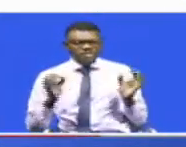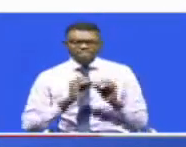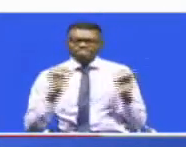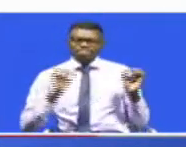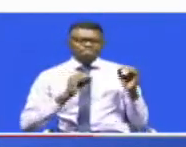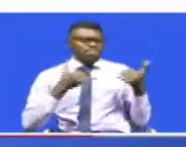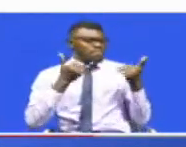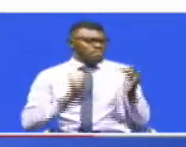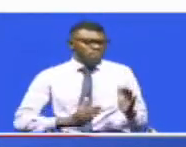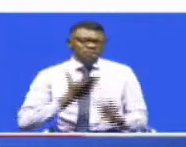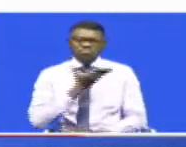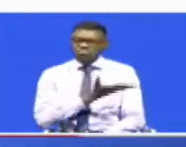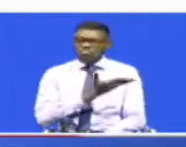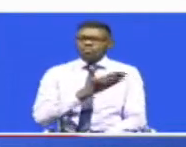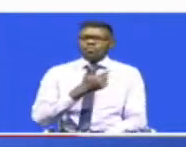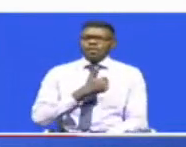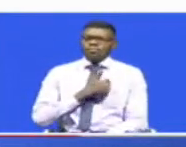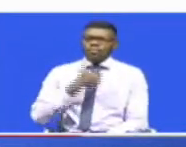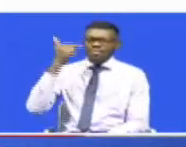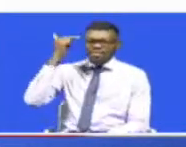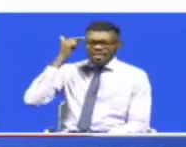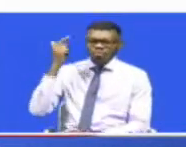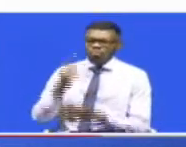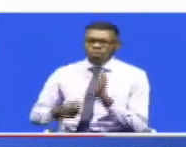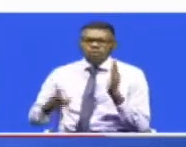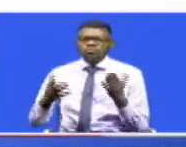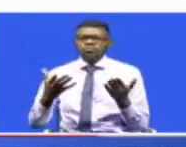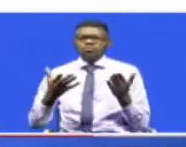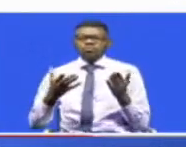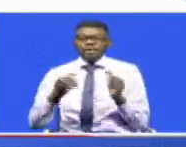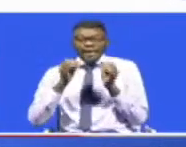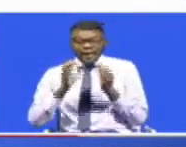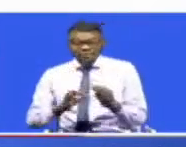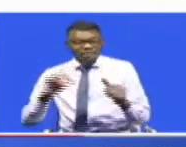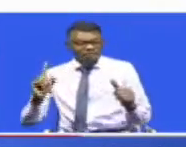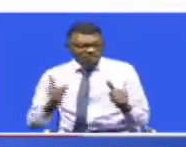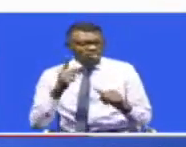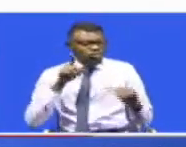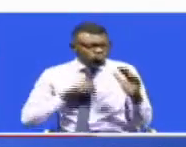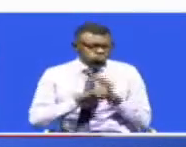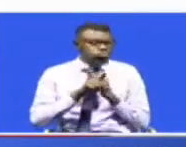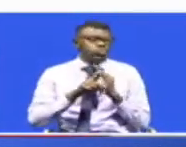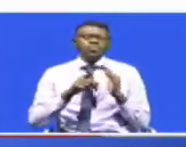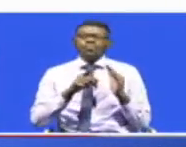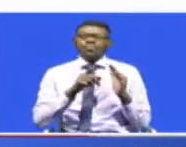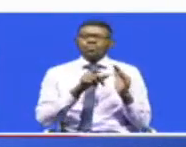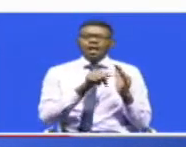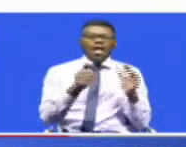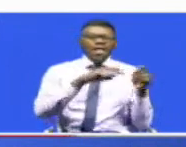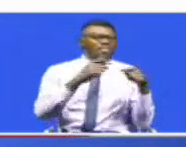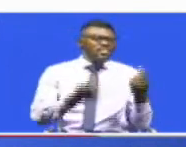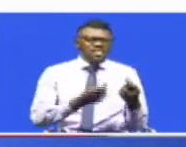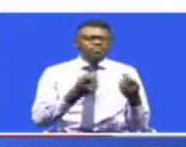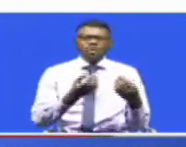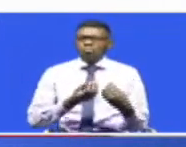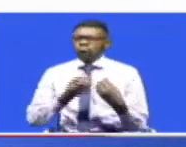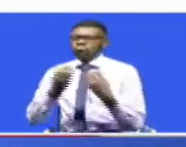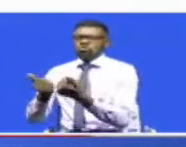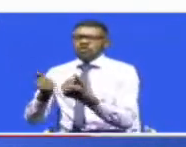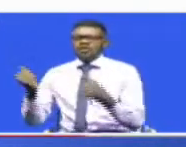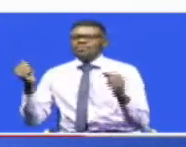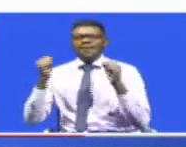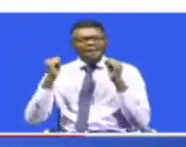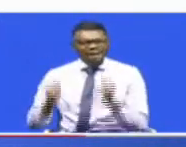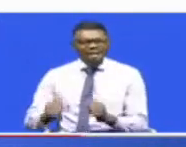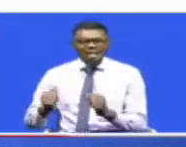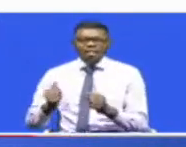wangu. Nafikiria ilikuwa tu ni mtu yote atatangulia kupata bao kwenye hii mechi itakuwa ngumu kwa the other team to make a comeback, especially kwa